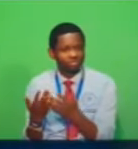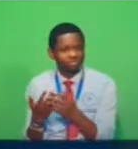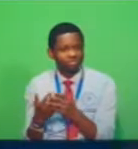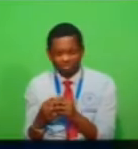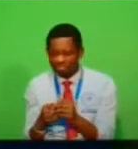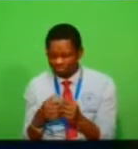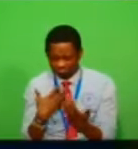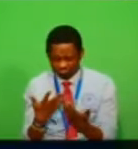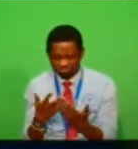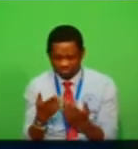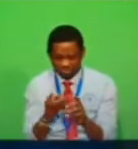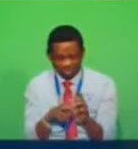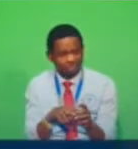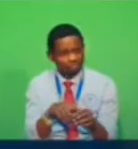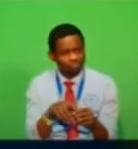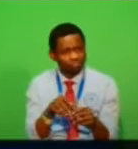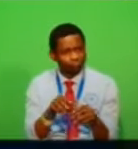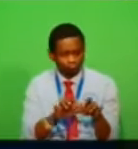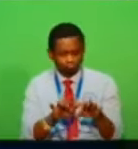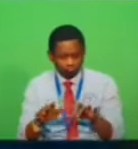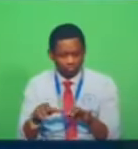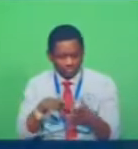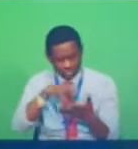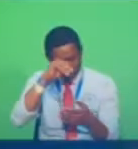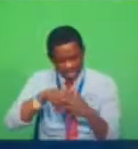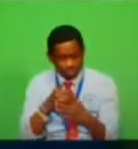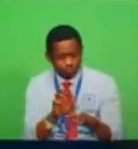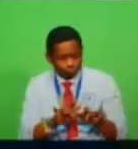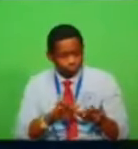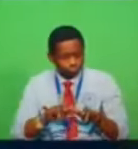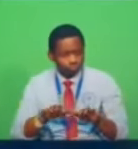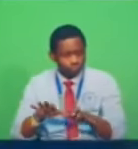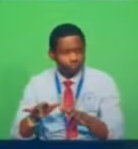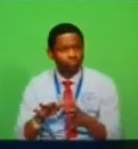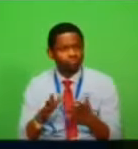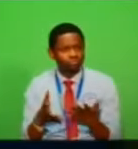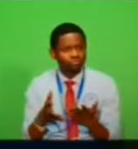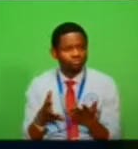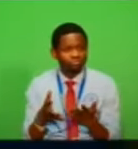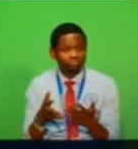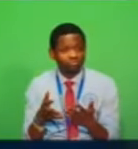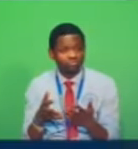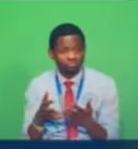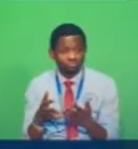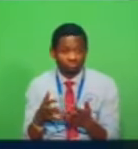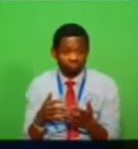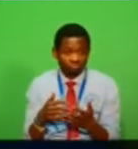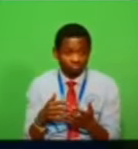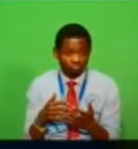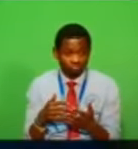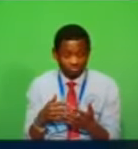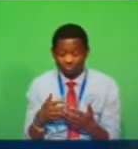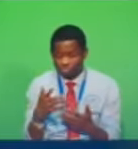typing class. And then a company that was looking to modernize its systems because the older folks couldn't keep